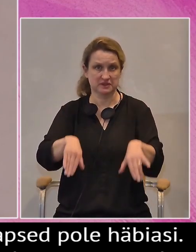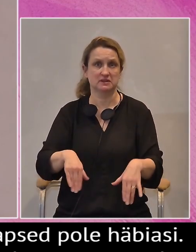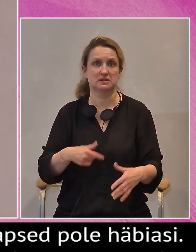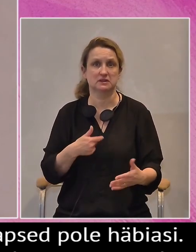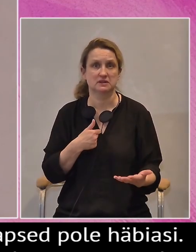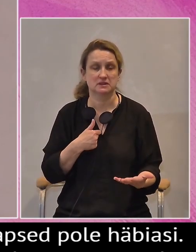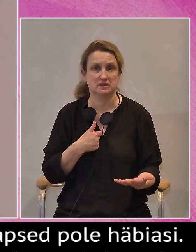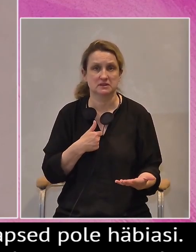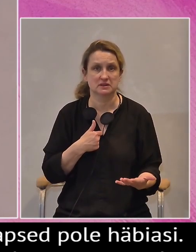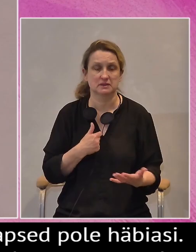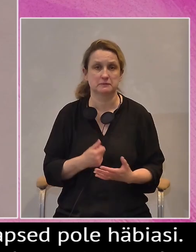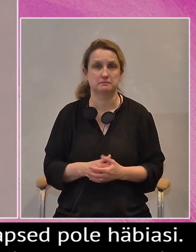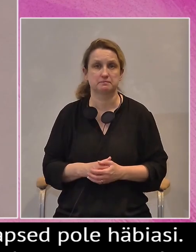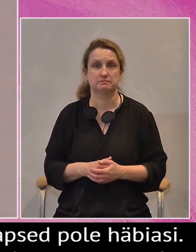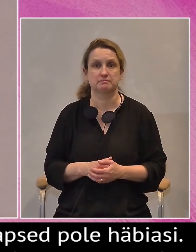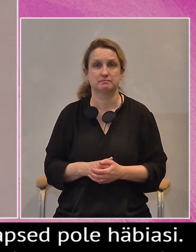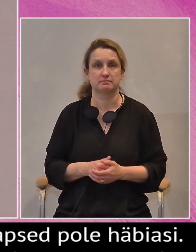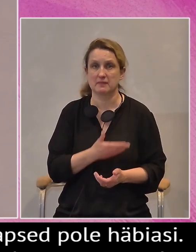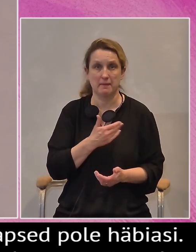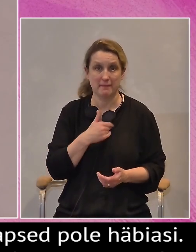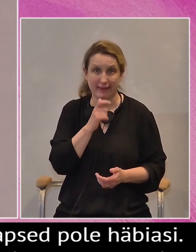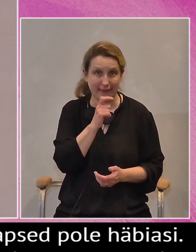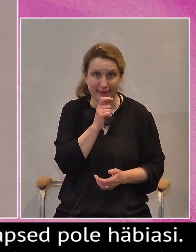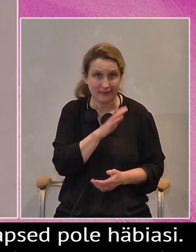be spoken about openly.